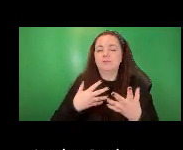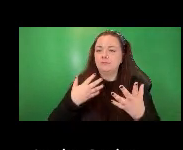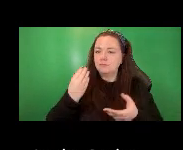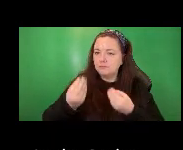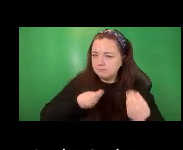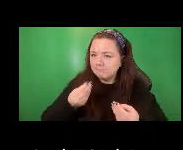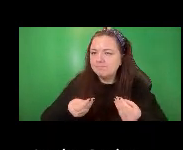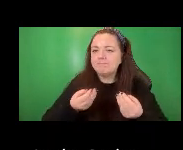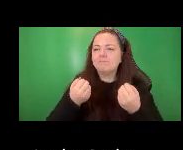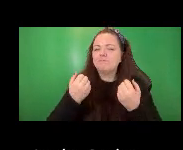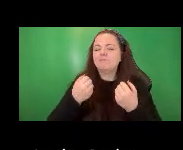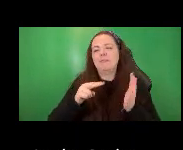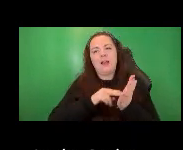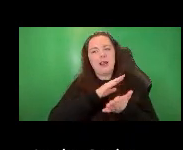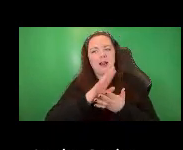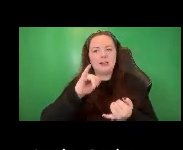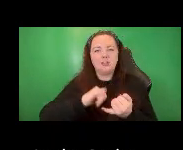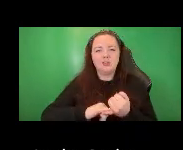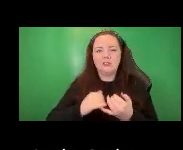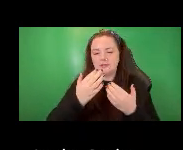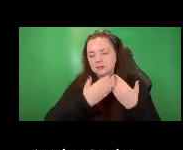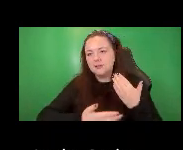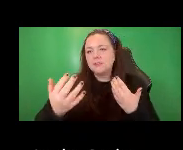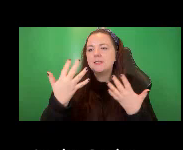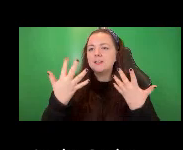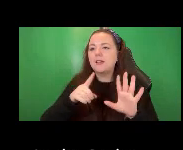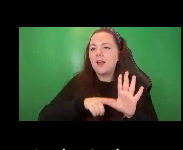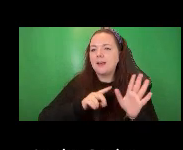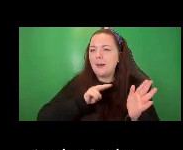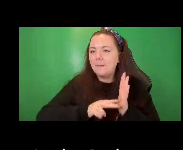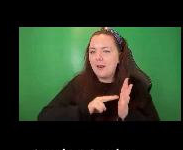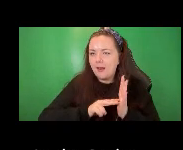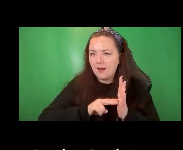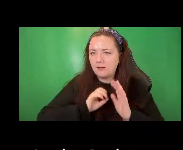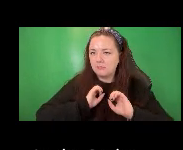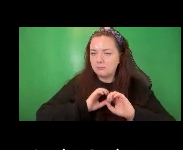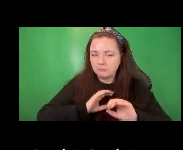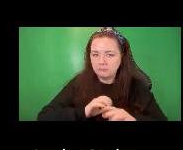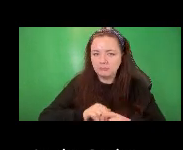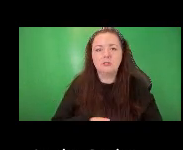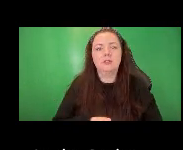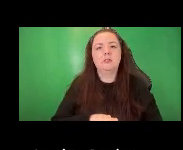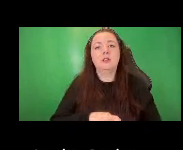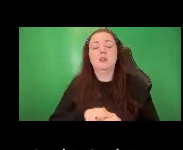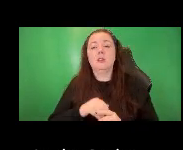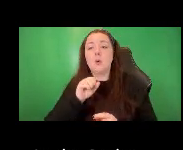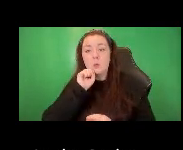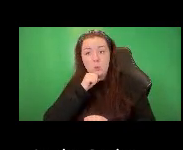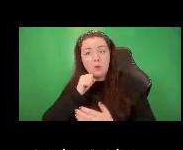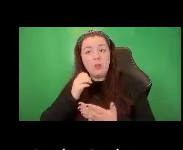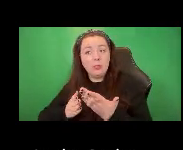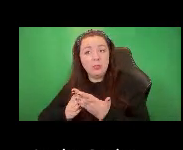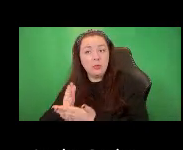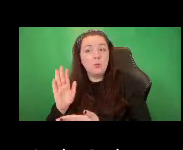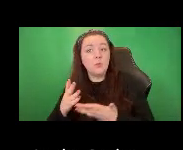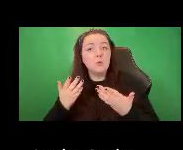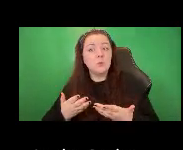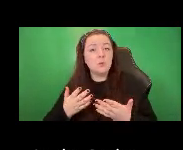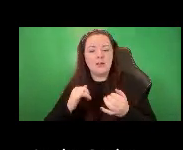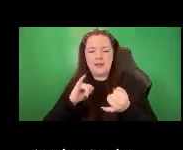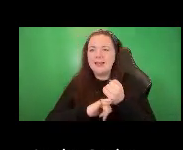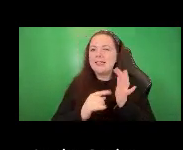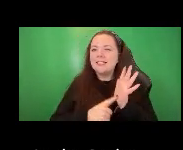plan, and we're going to stop and we're going to use the Slido technique that you've just been